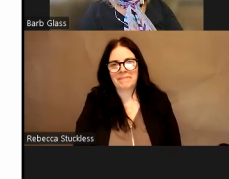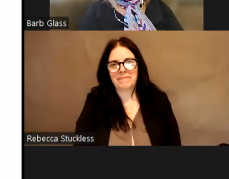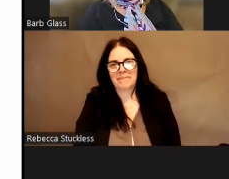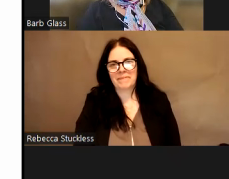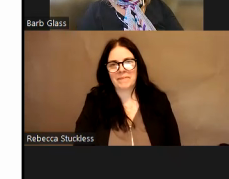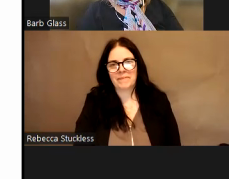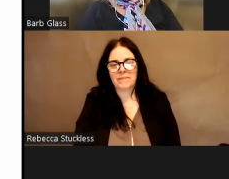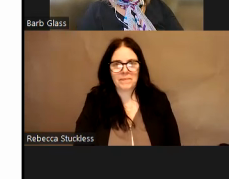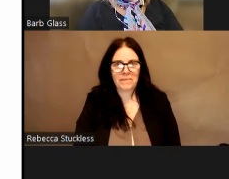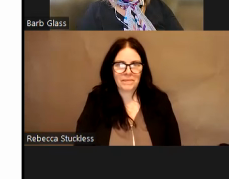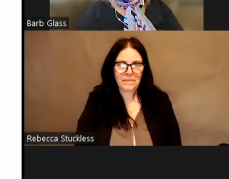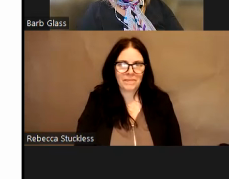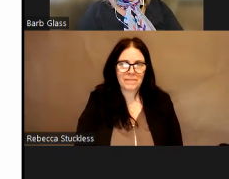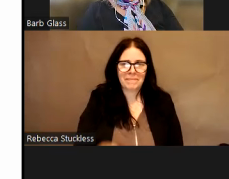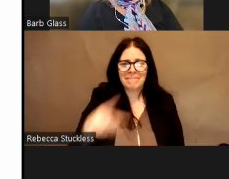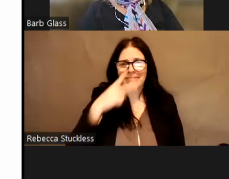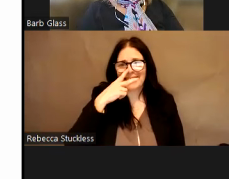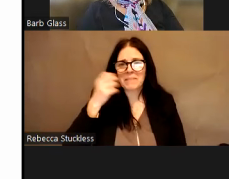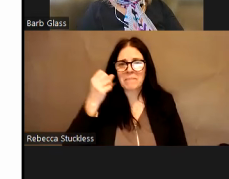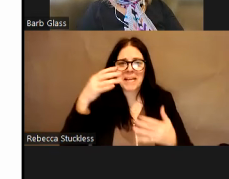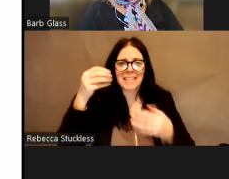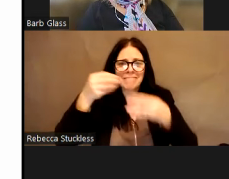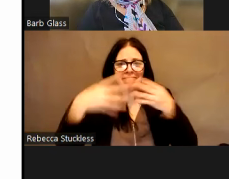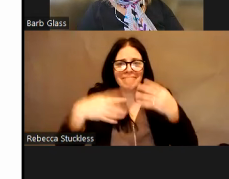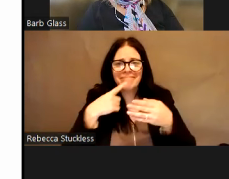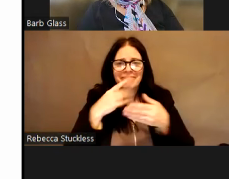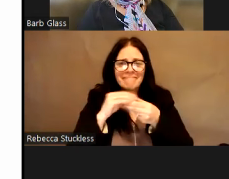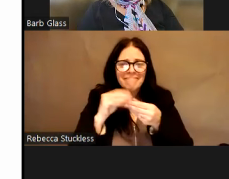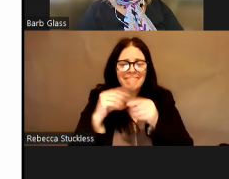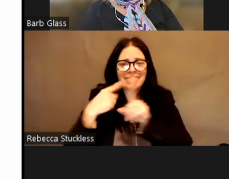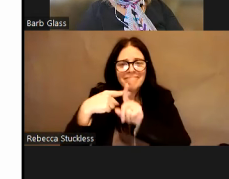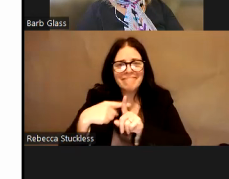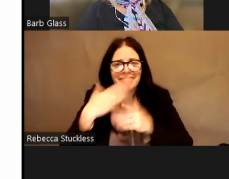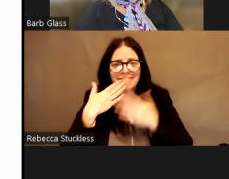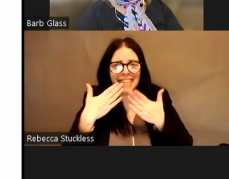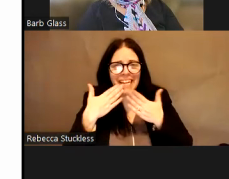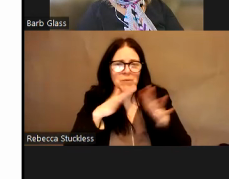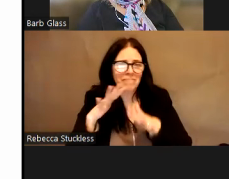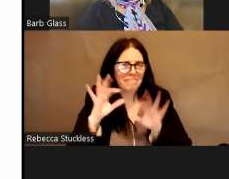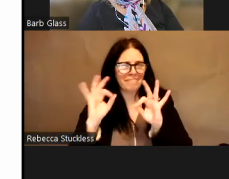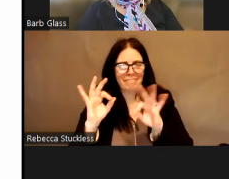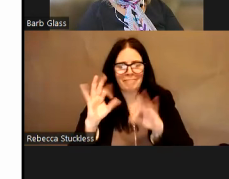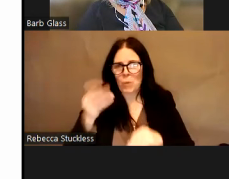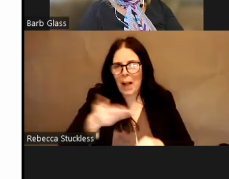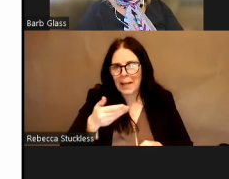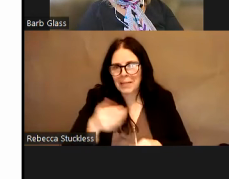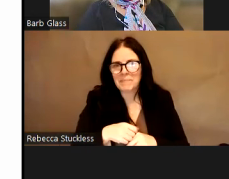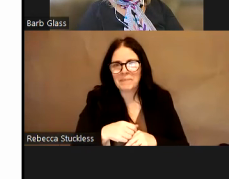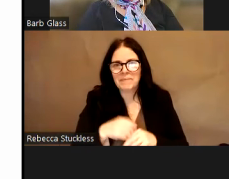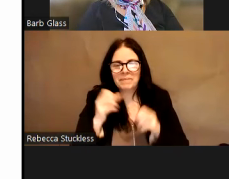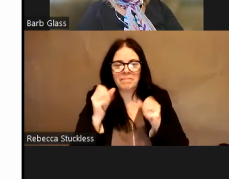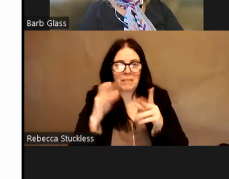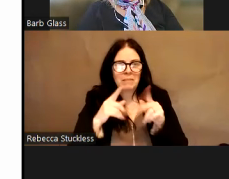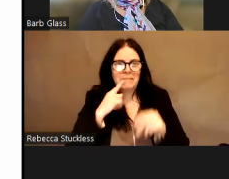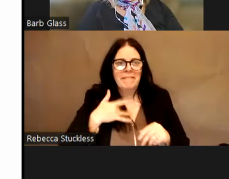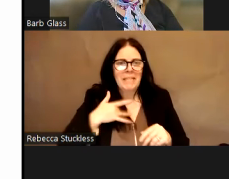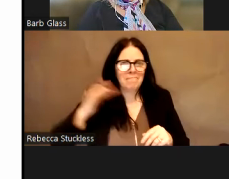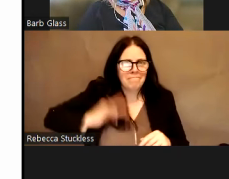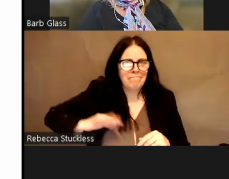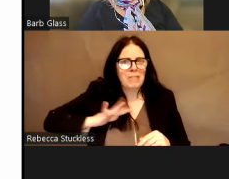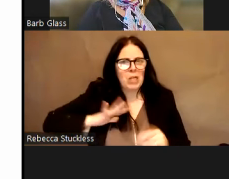And you're very welcome. I see lots of nice comments in the chat. Lots of people indicating the information was helpful. So